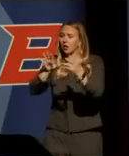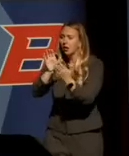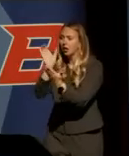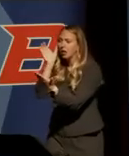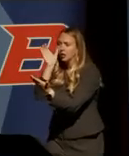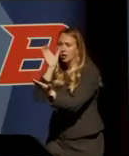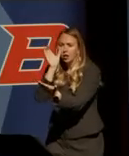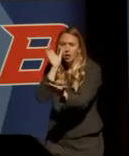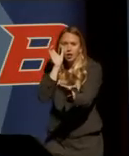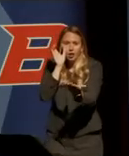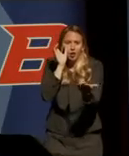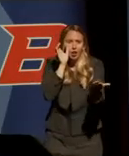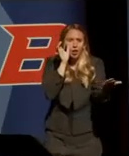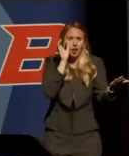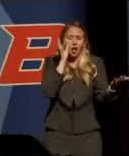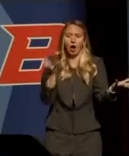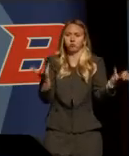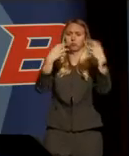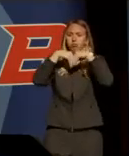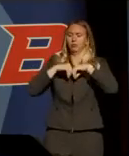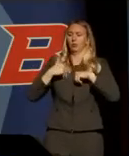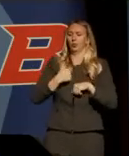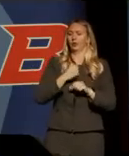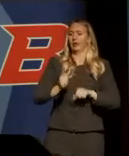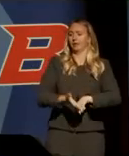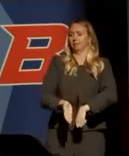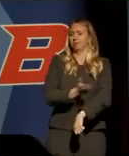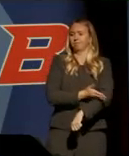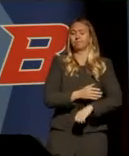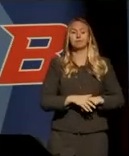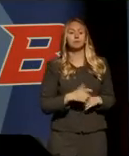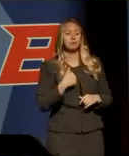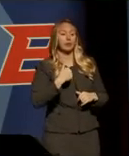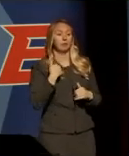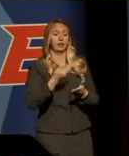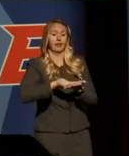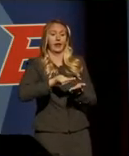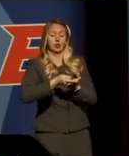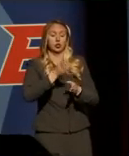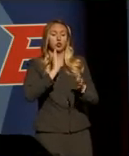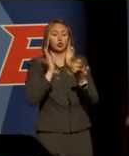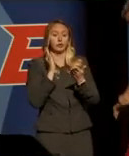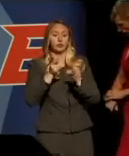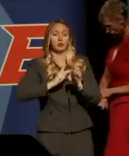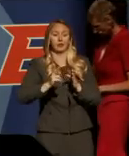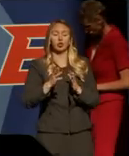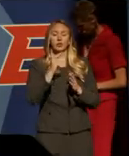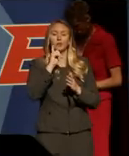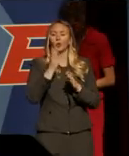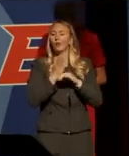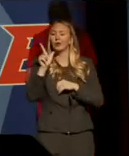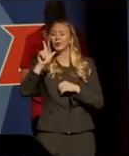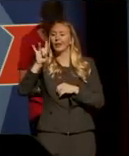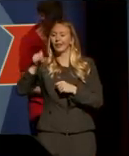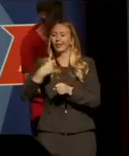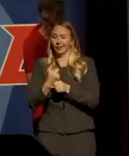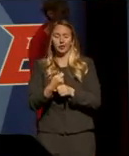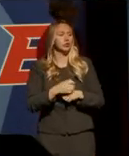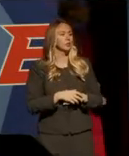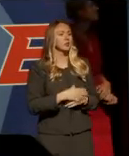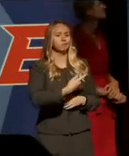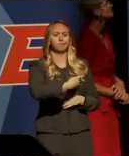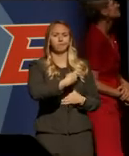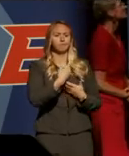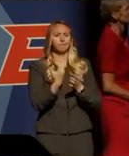better. I've been a financial service professional for over 28 years. Me and Ellie get out at least